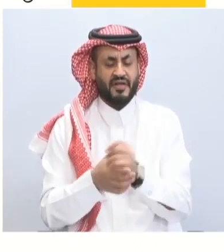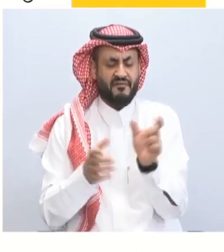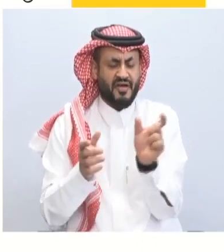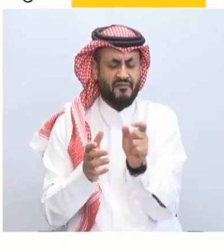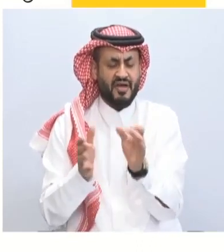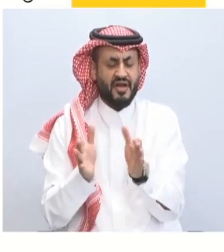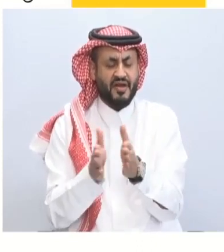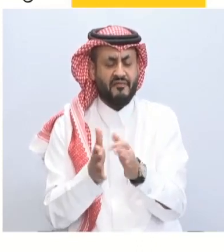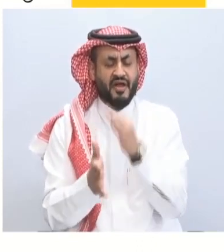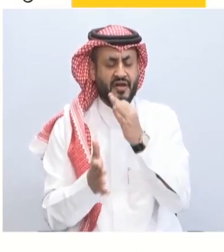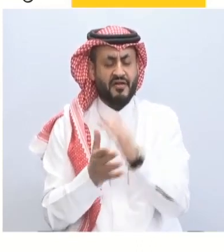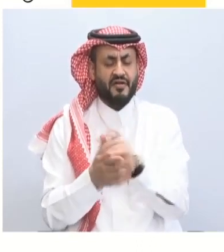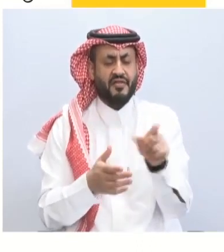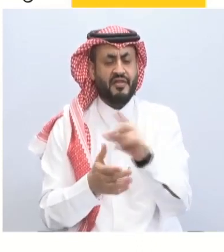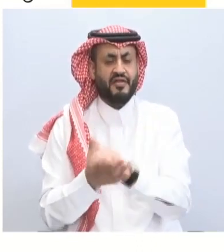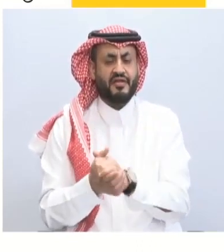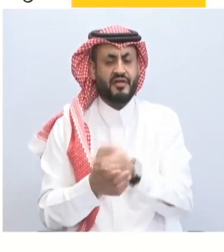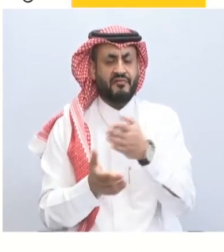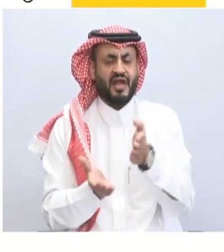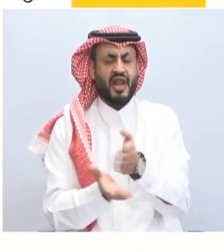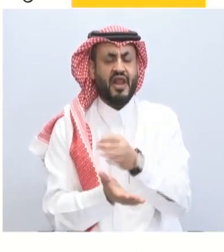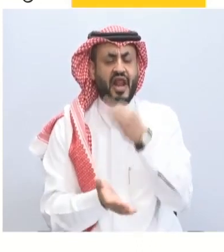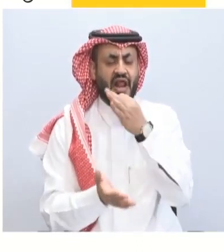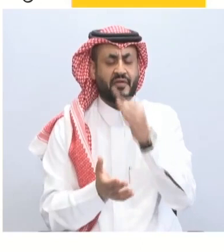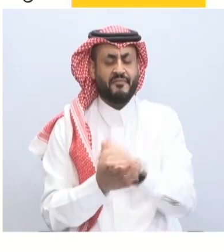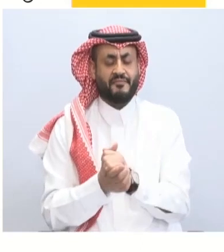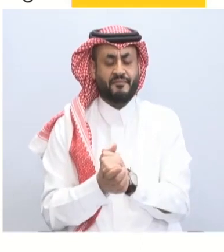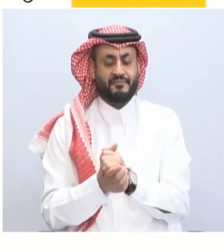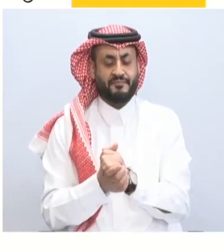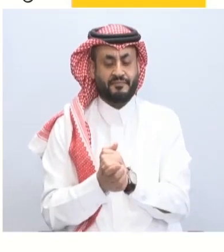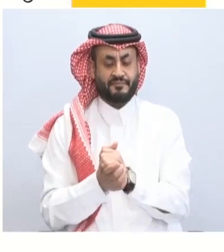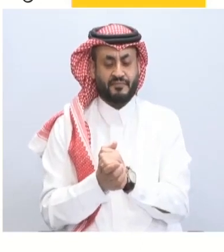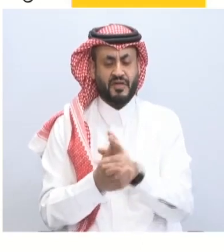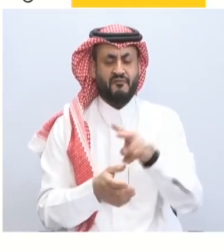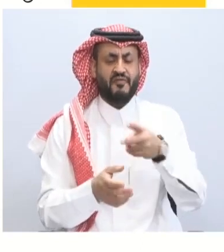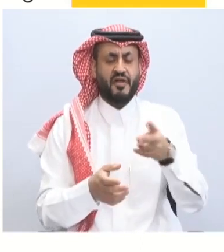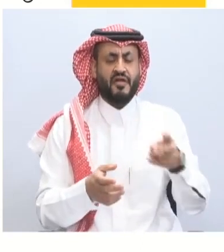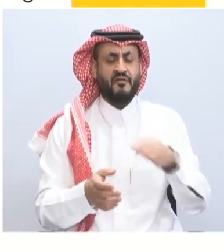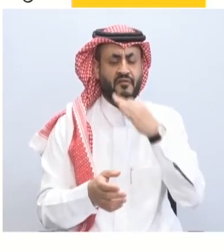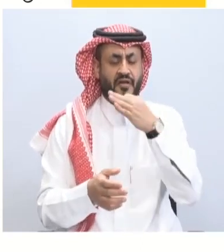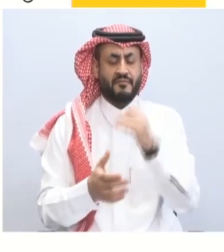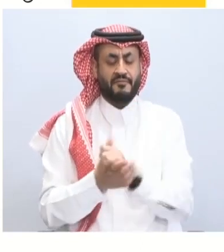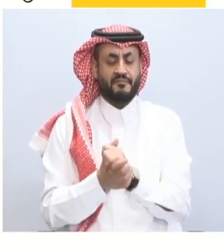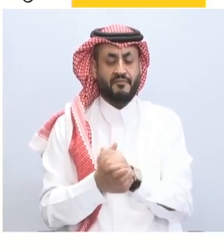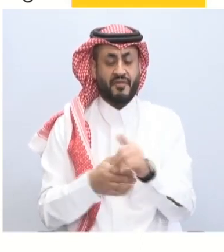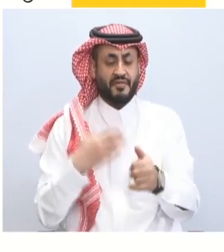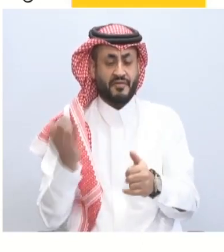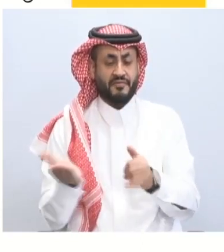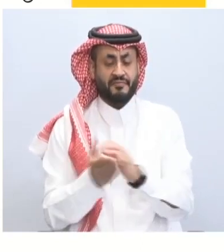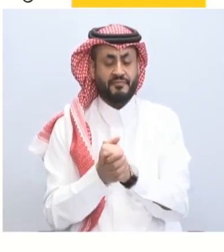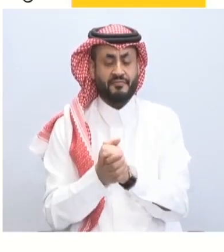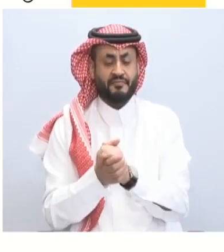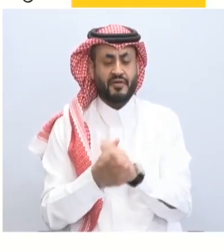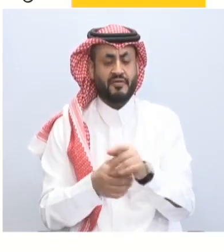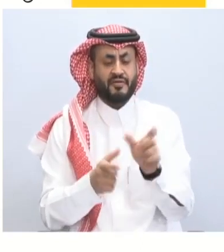language is regarded as a type of slang, categorizing it as a substandard variety of language. On the other hand,